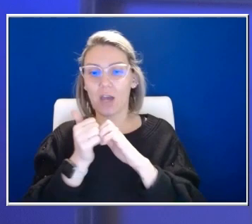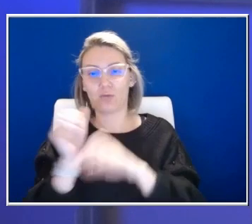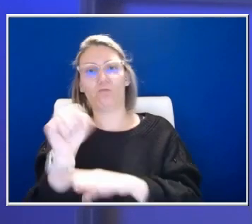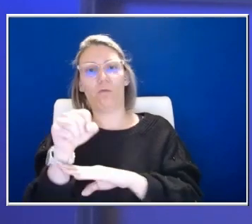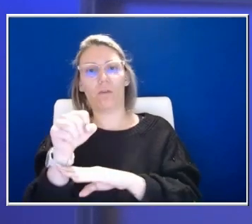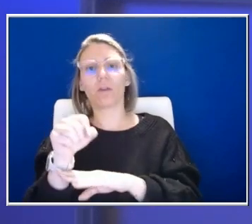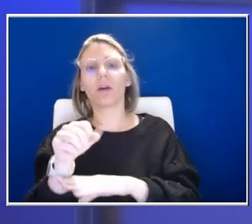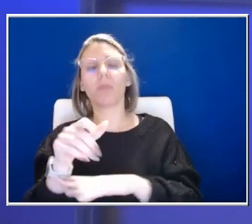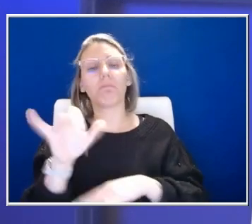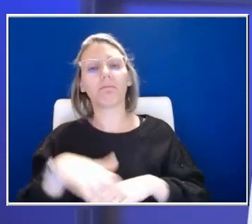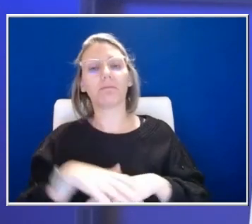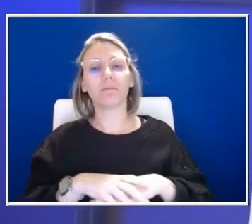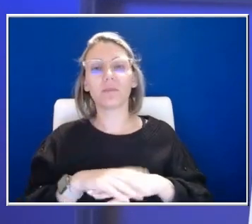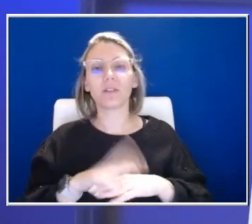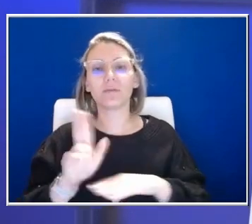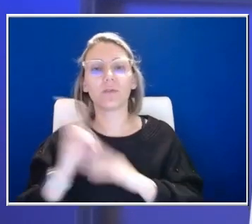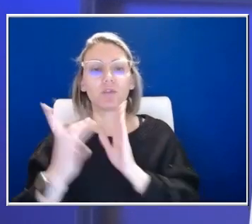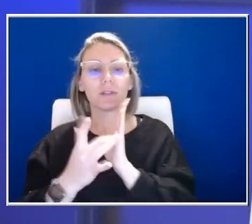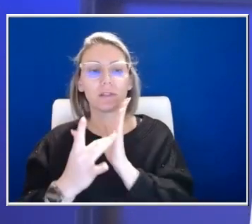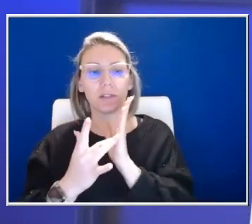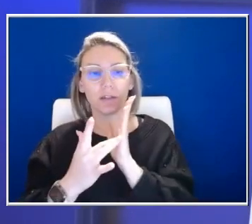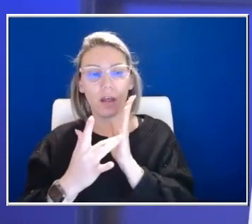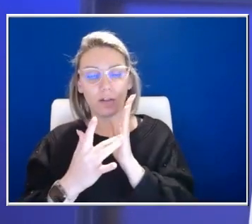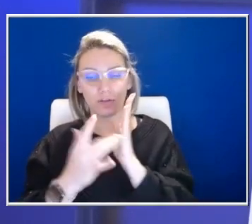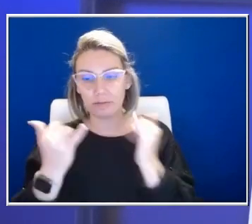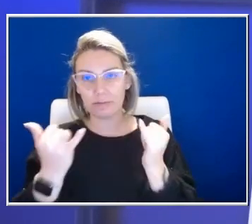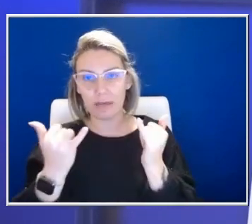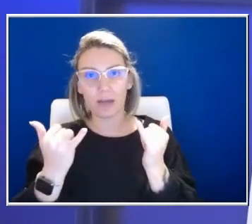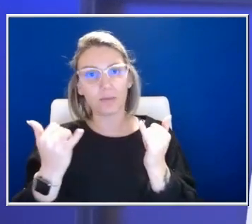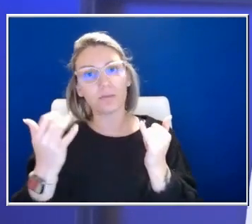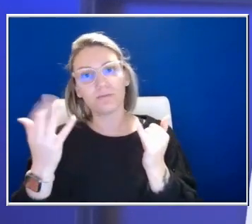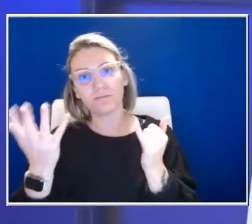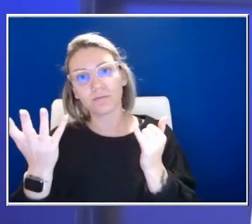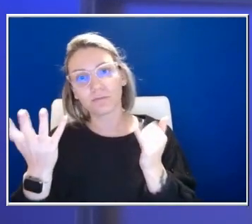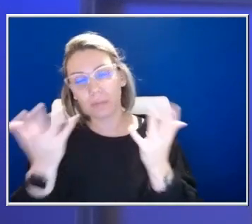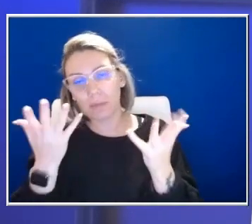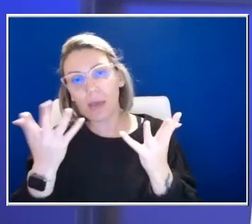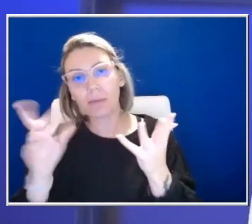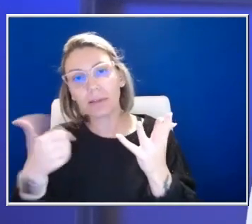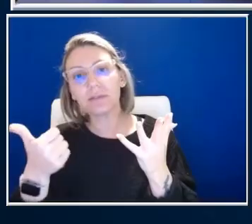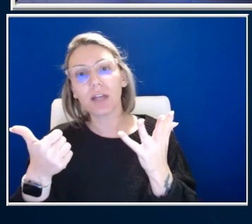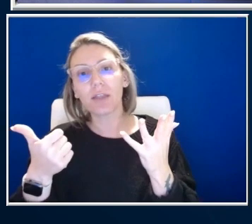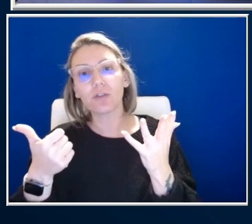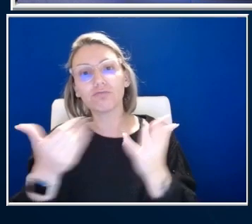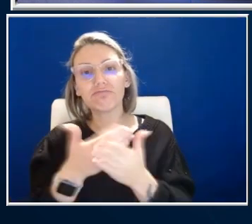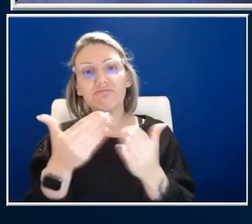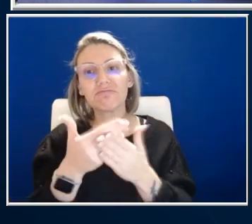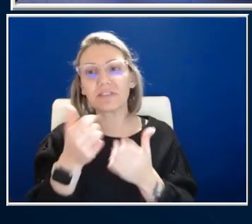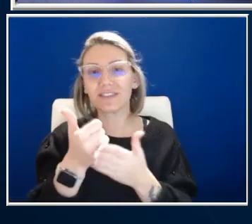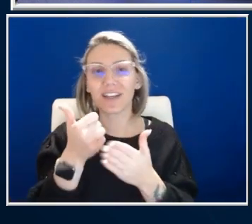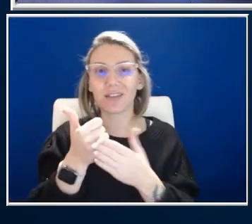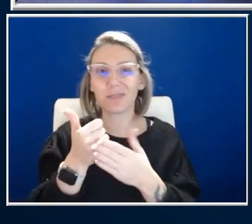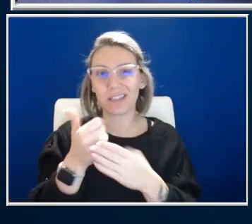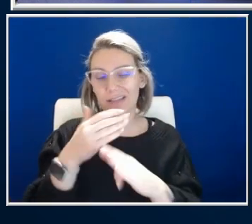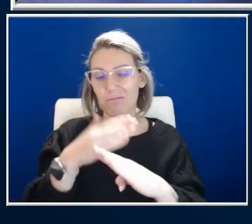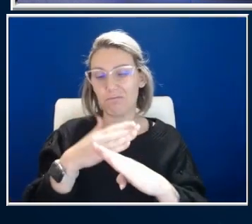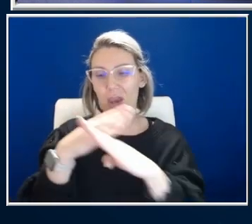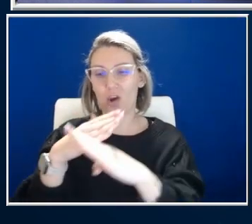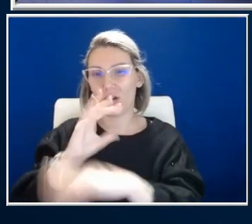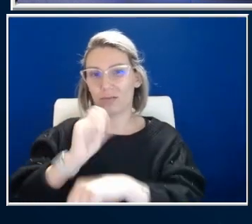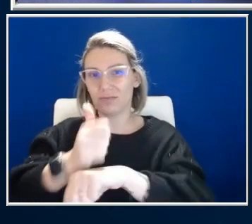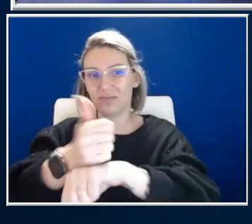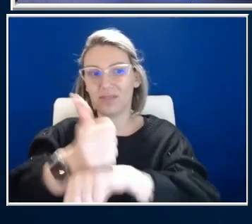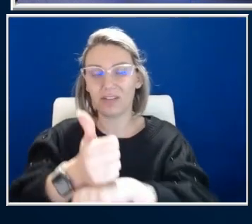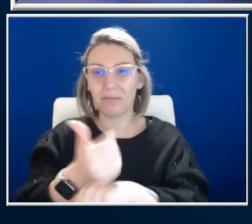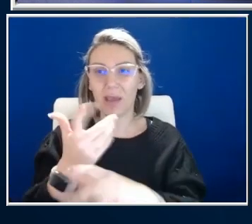using technology that we have today as maybe another tool to help do that. It's the barriers that were here 20, 30, 40